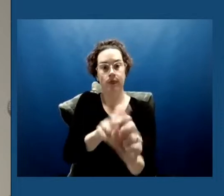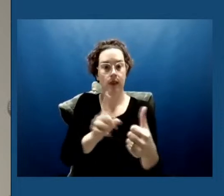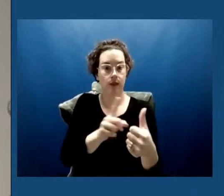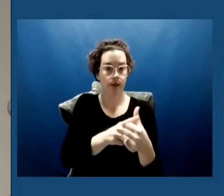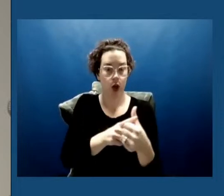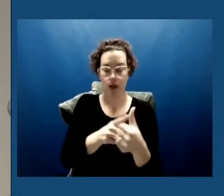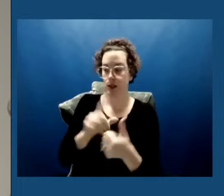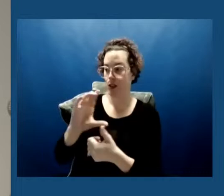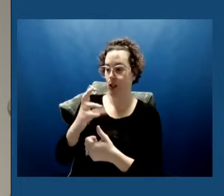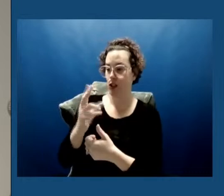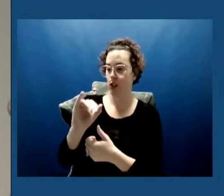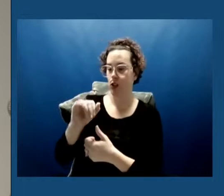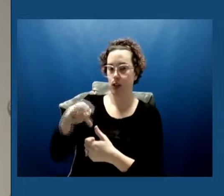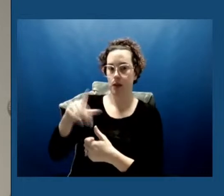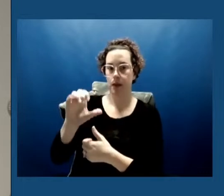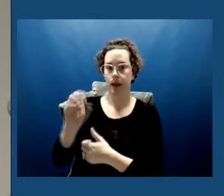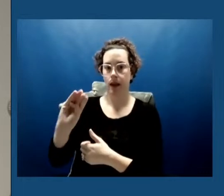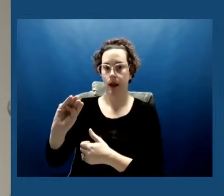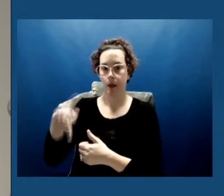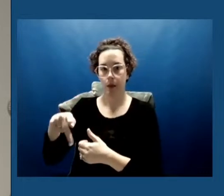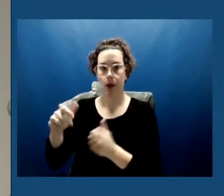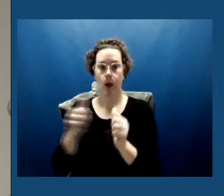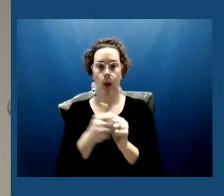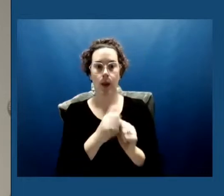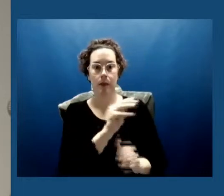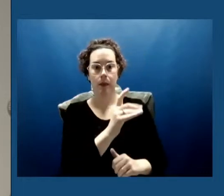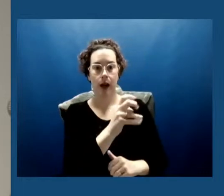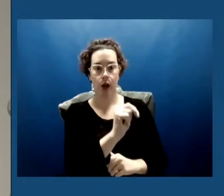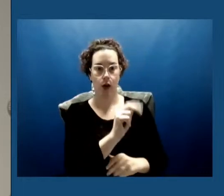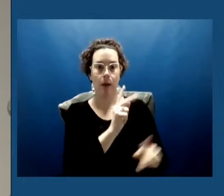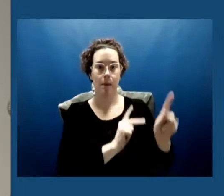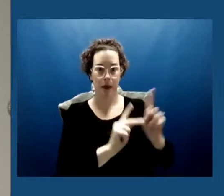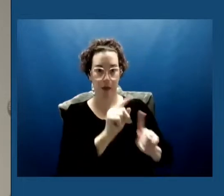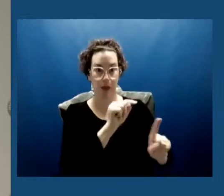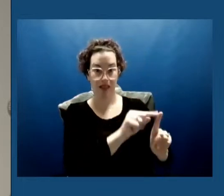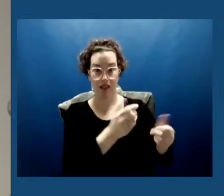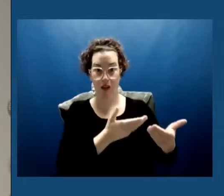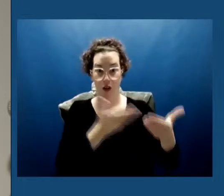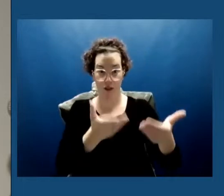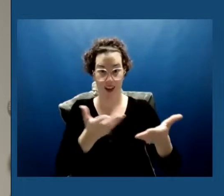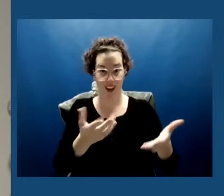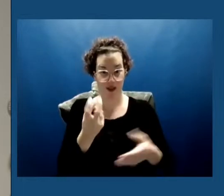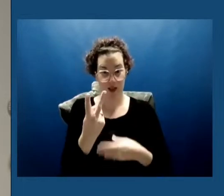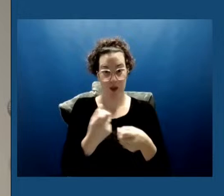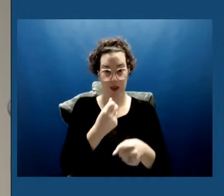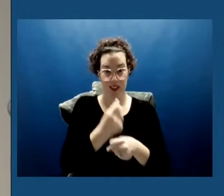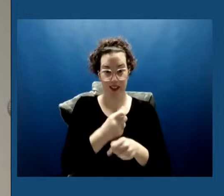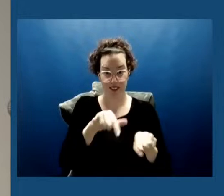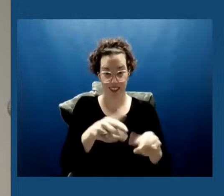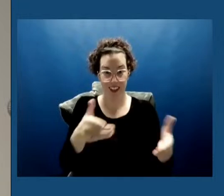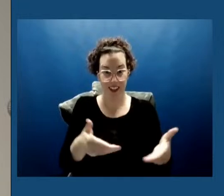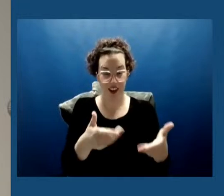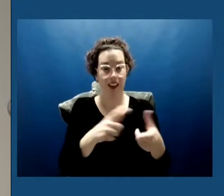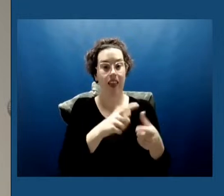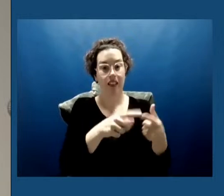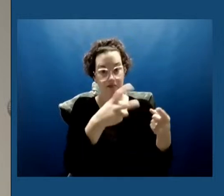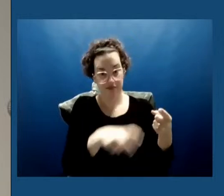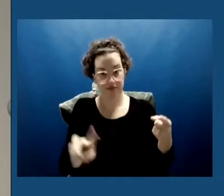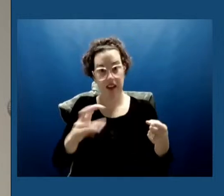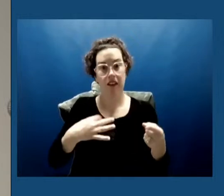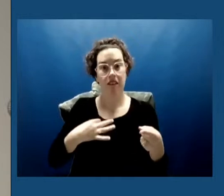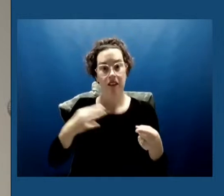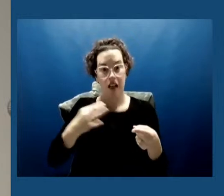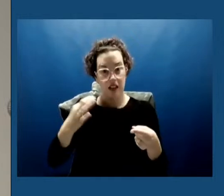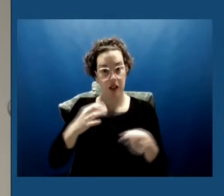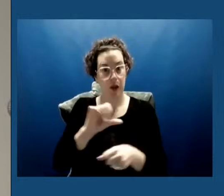did CHIP camp with the Micron people for the last 2 years. They offered it in the school district. I then transitioned into, I did the volunteer work with Girls Going Tech,